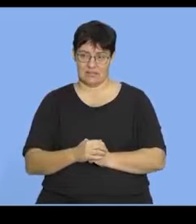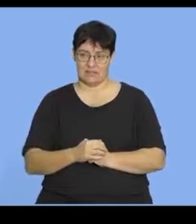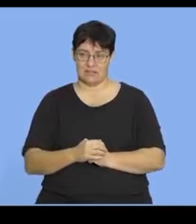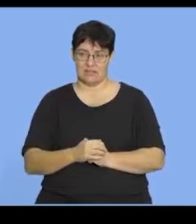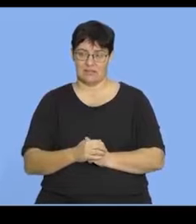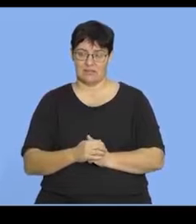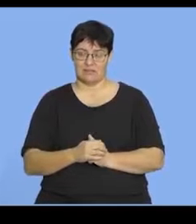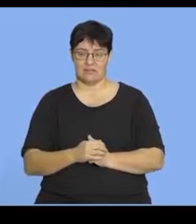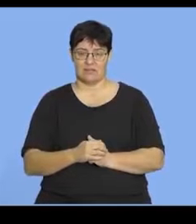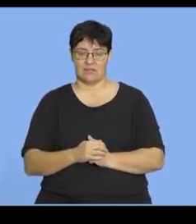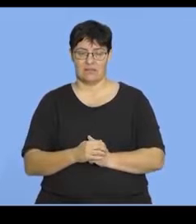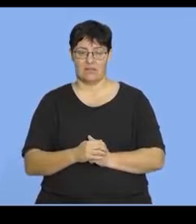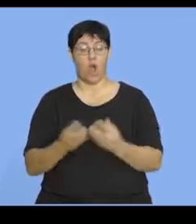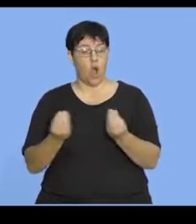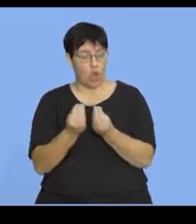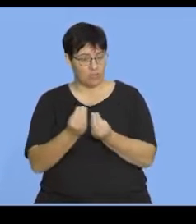irrelevant,